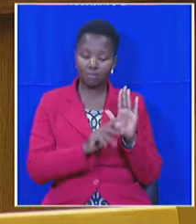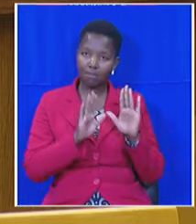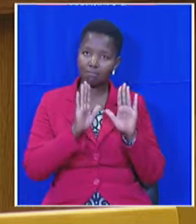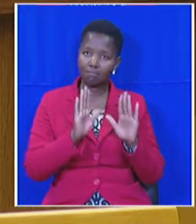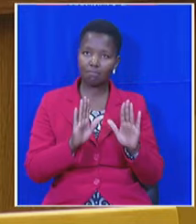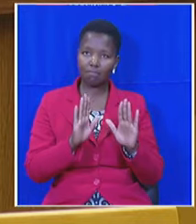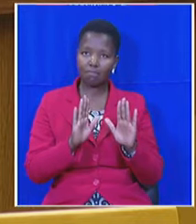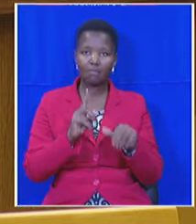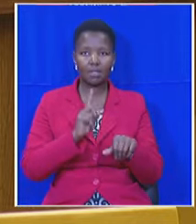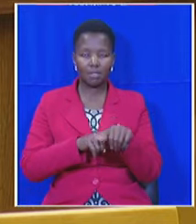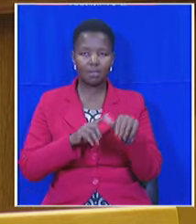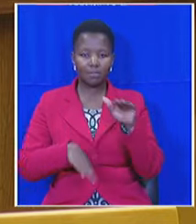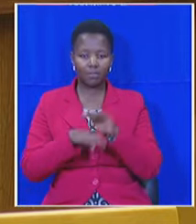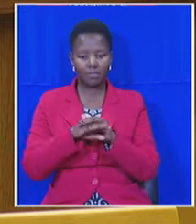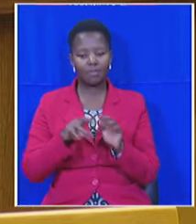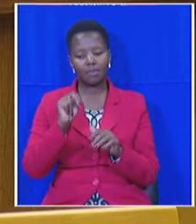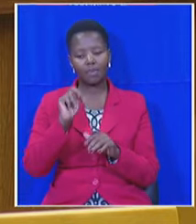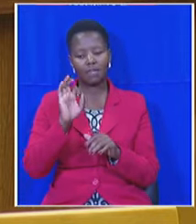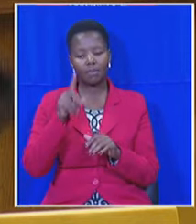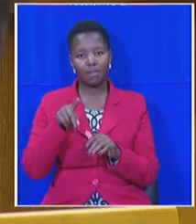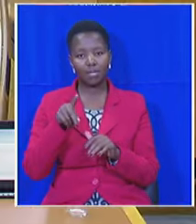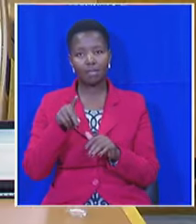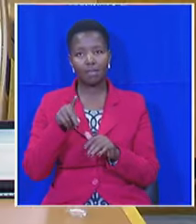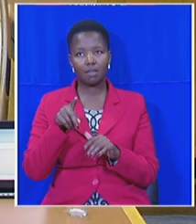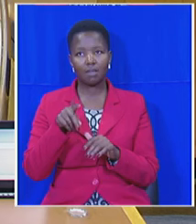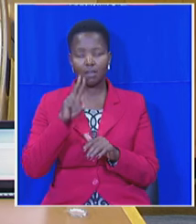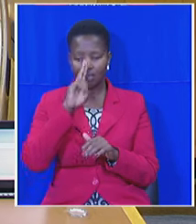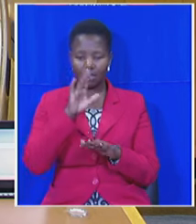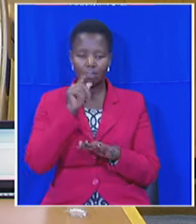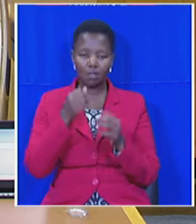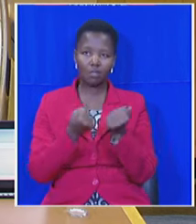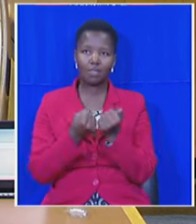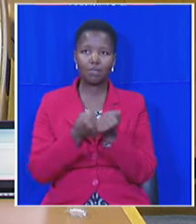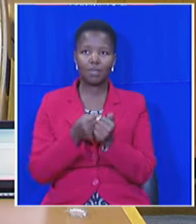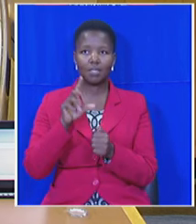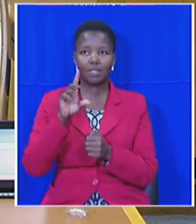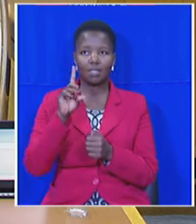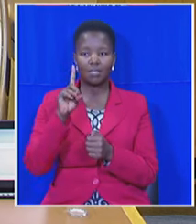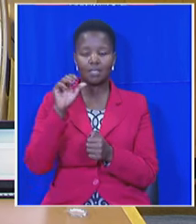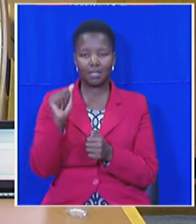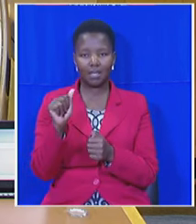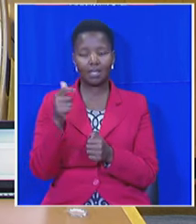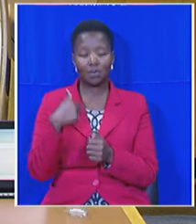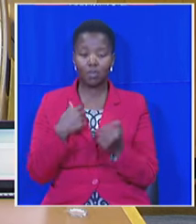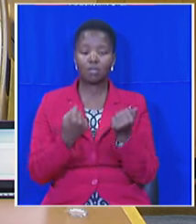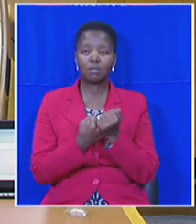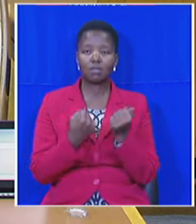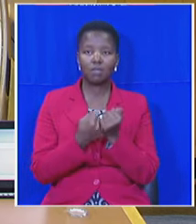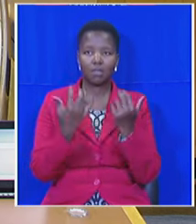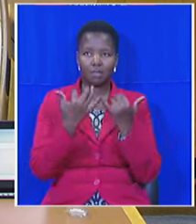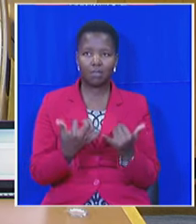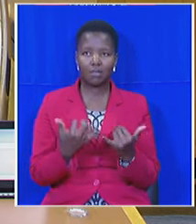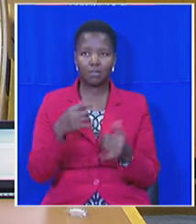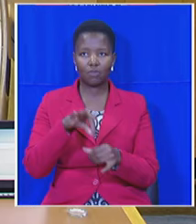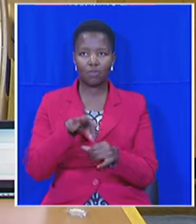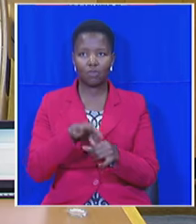of the day. Your time is The up. National Freedom Party urges the people not to support the Democratic Order, Alliance, honourable member. and we support this budget vote. Your Thank time you. is